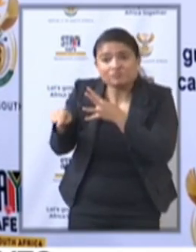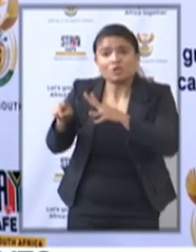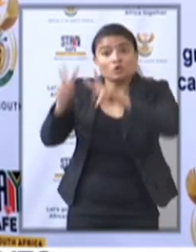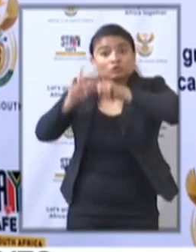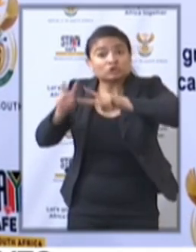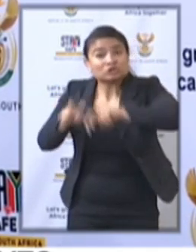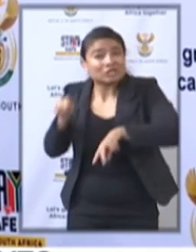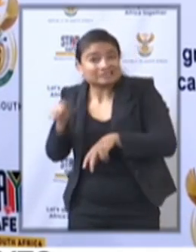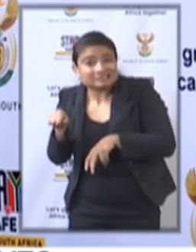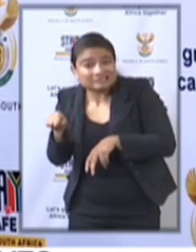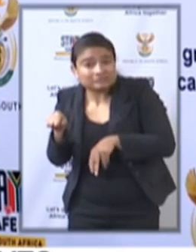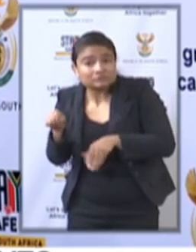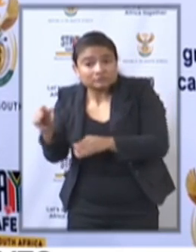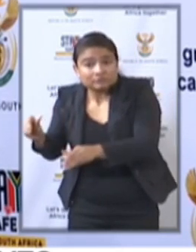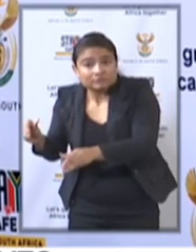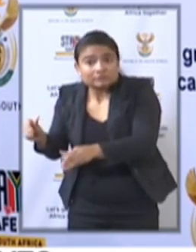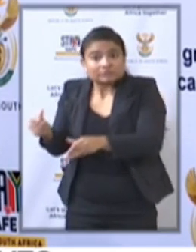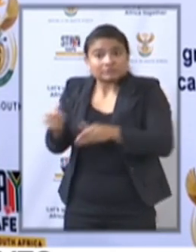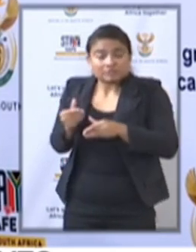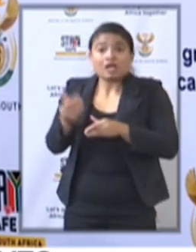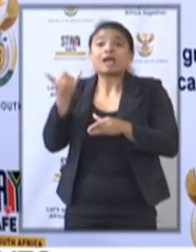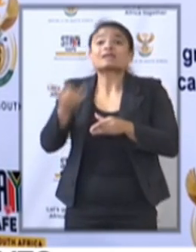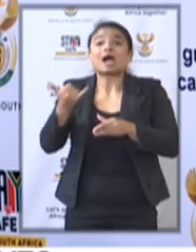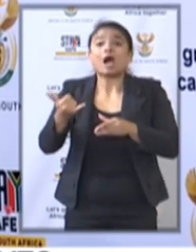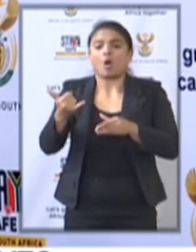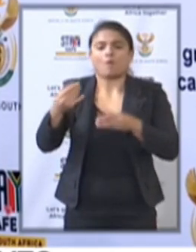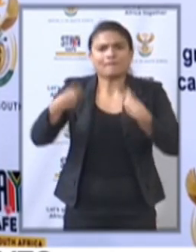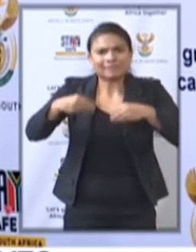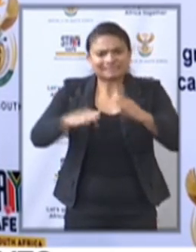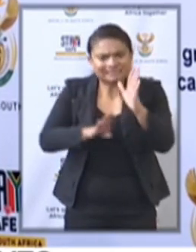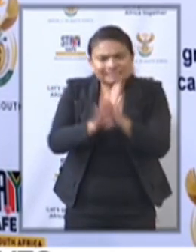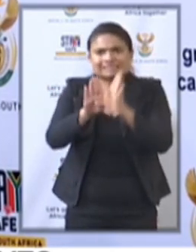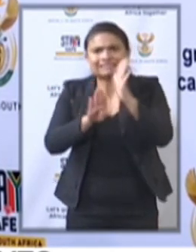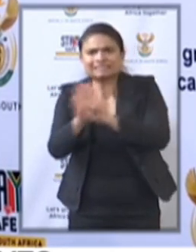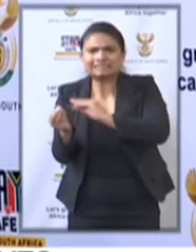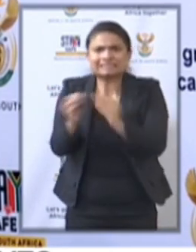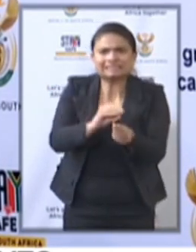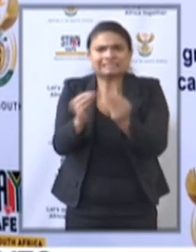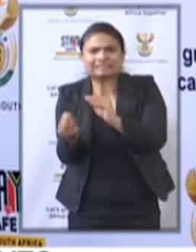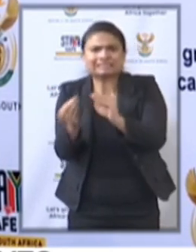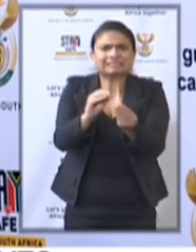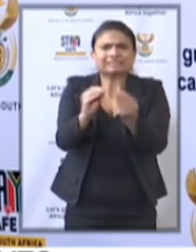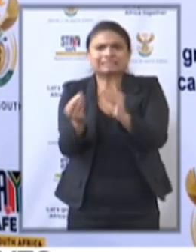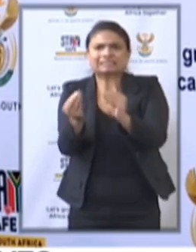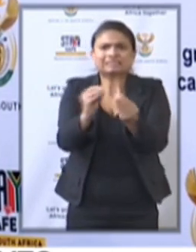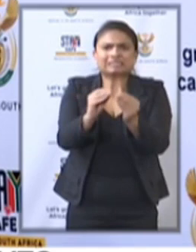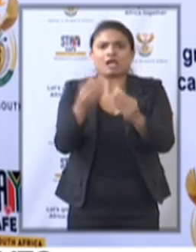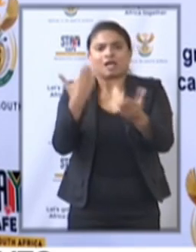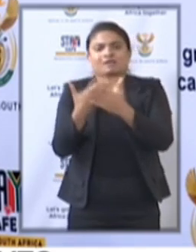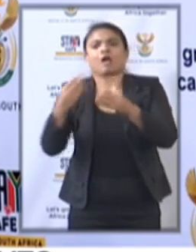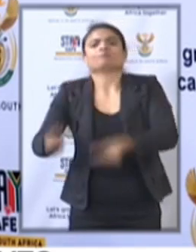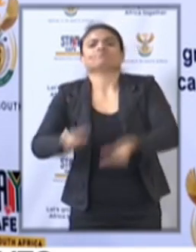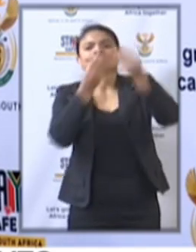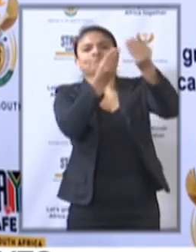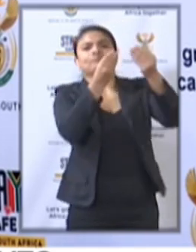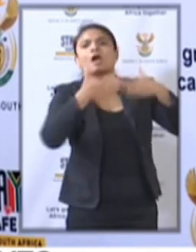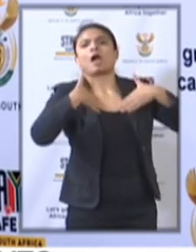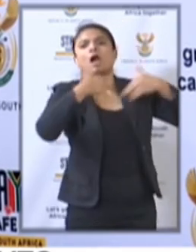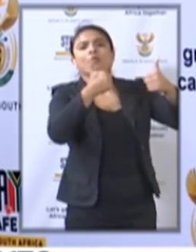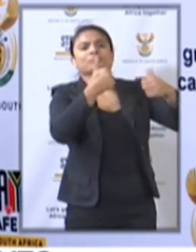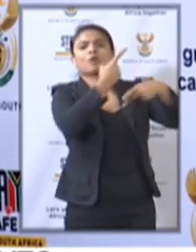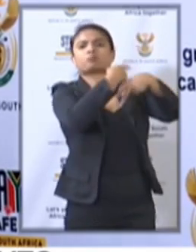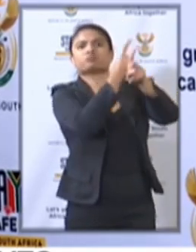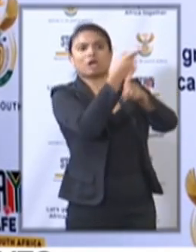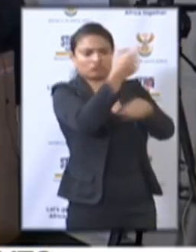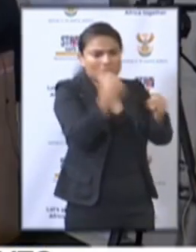is done and the data is profiled to be given to the Health and Products Regulatory Authority. Thanks